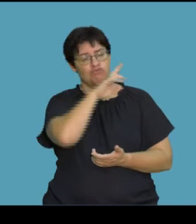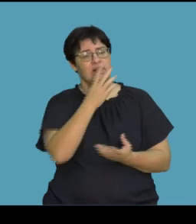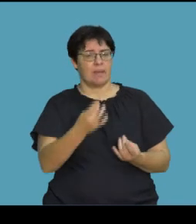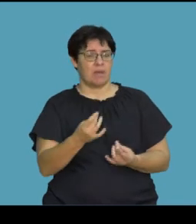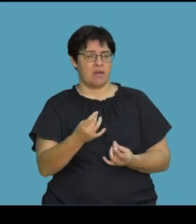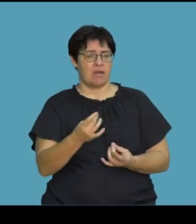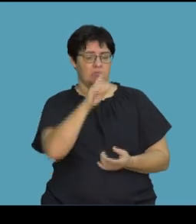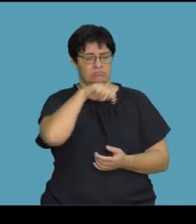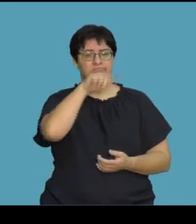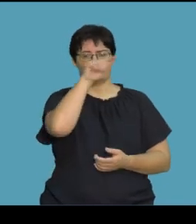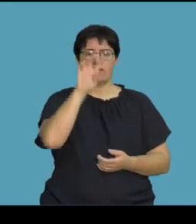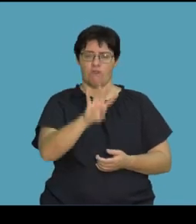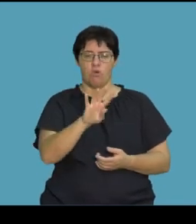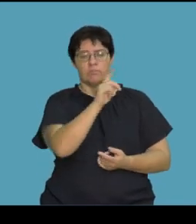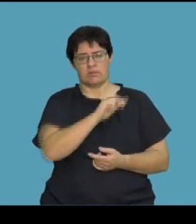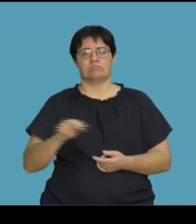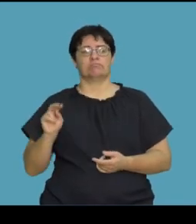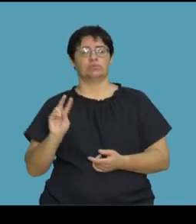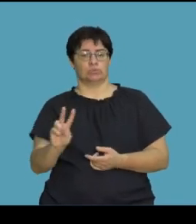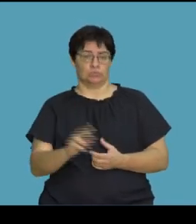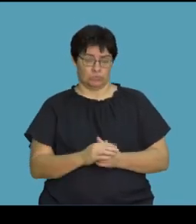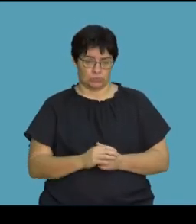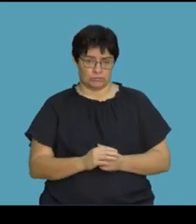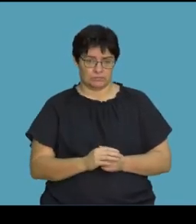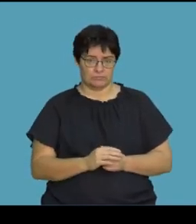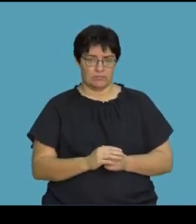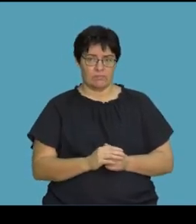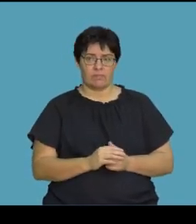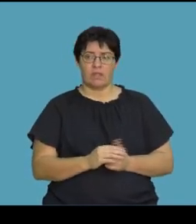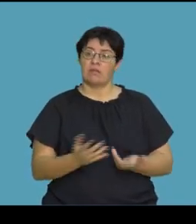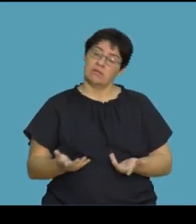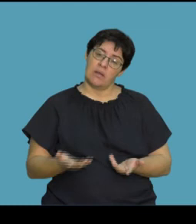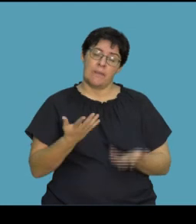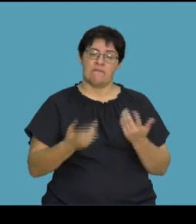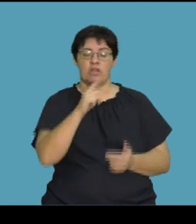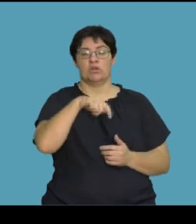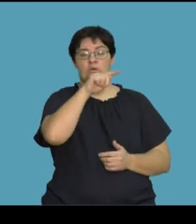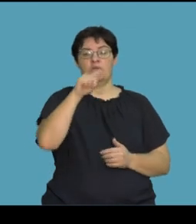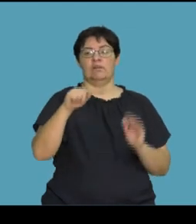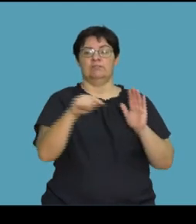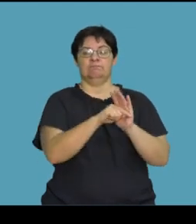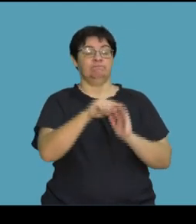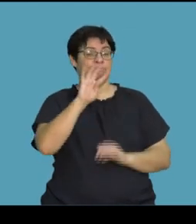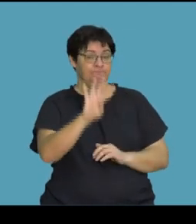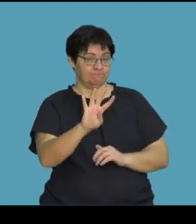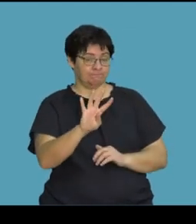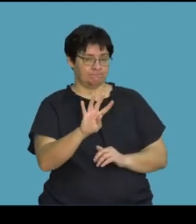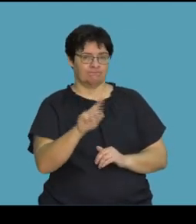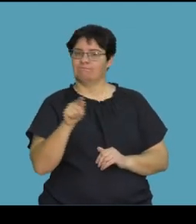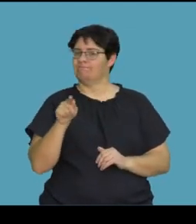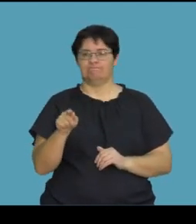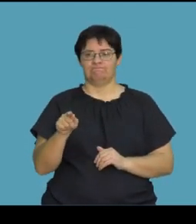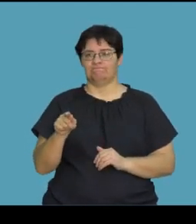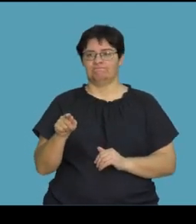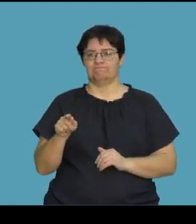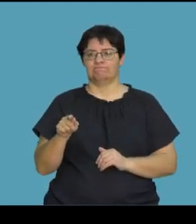number because I can find it on the calculator and it will give me 2. But as soon as I have square root of negative 4, this